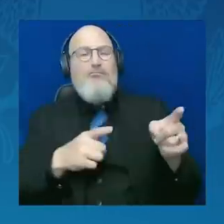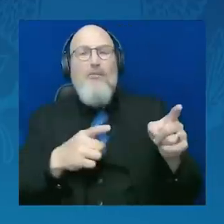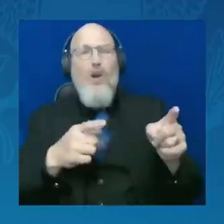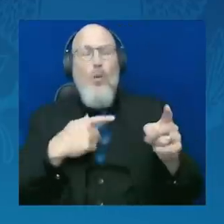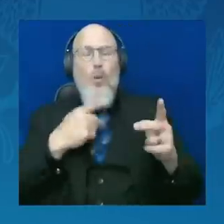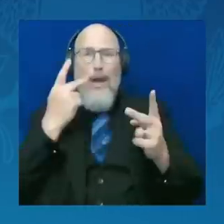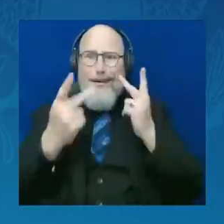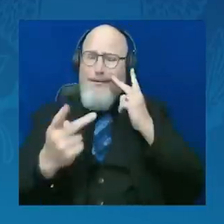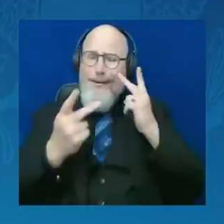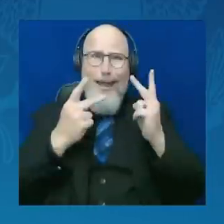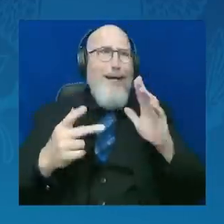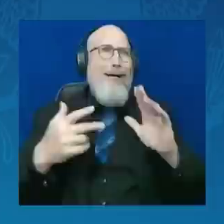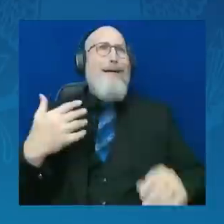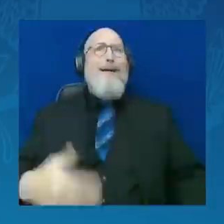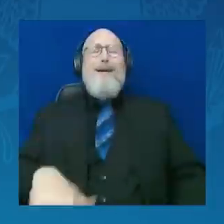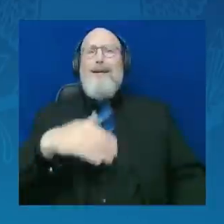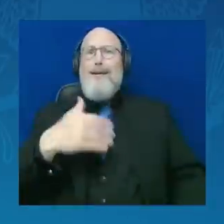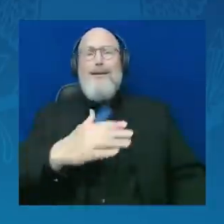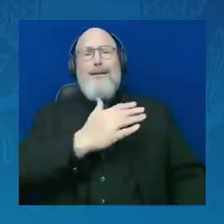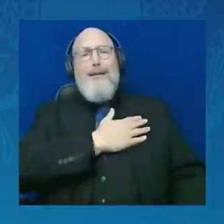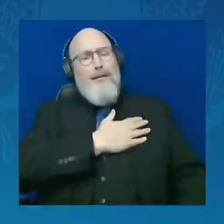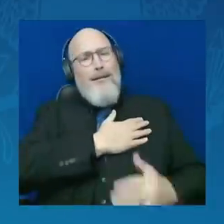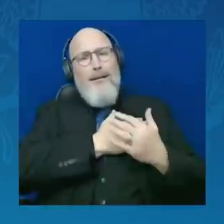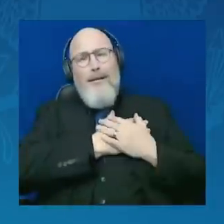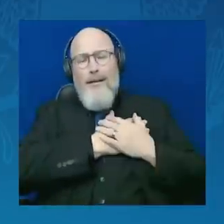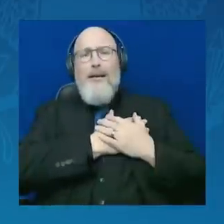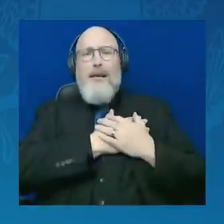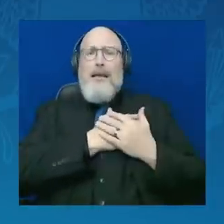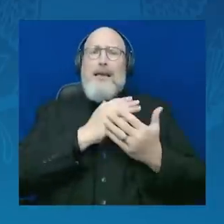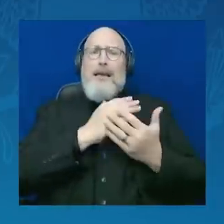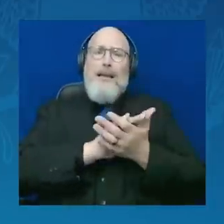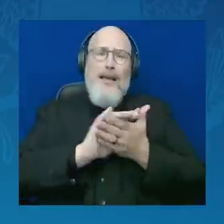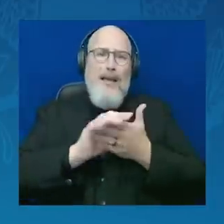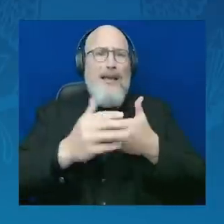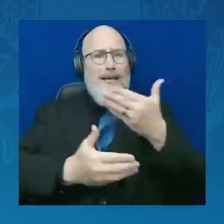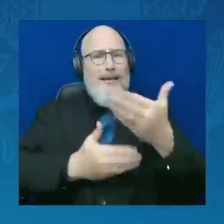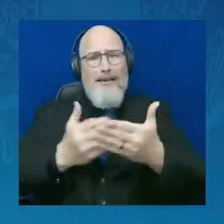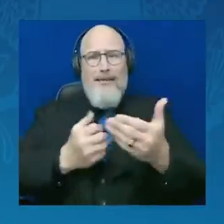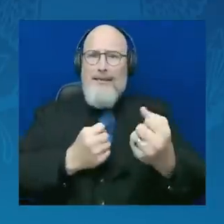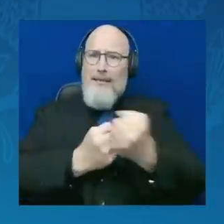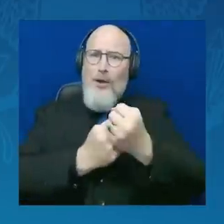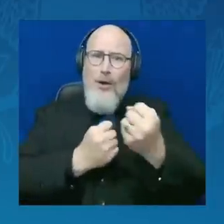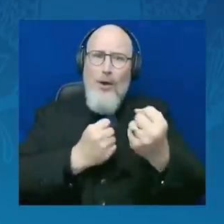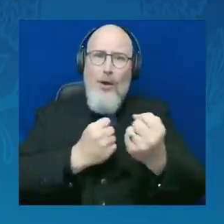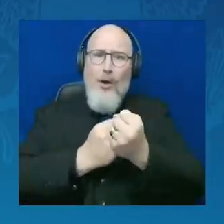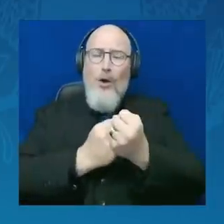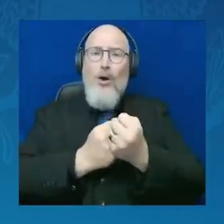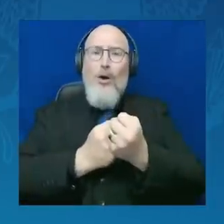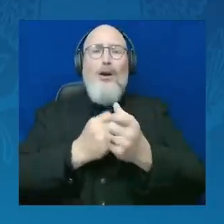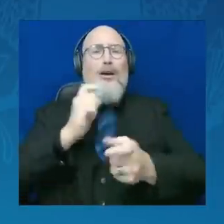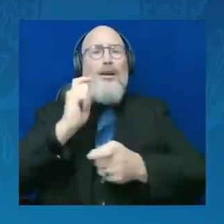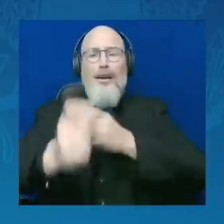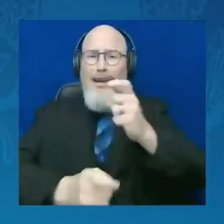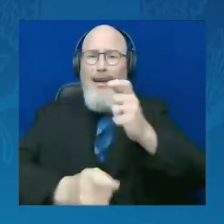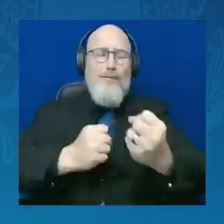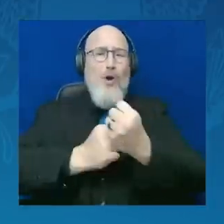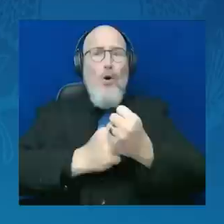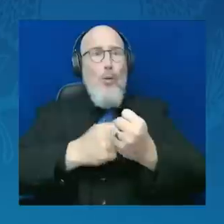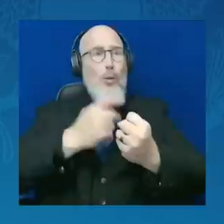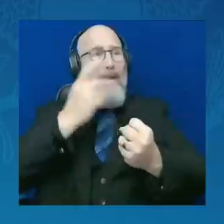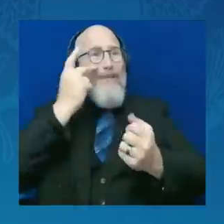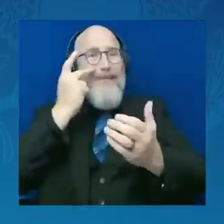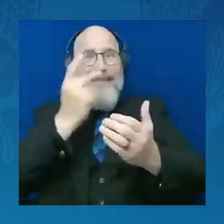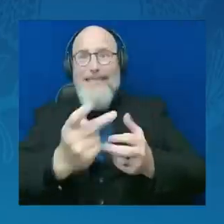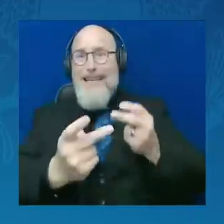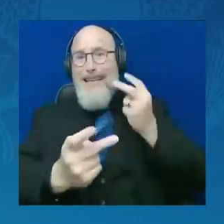kindness. We have seen through images on the television, looking at images